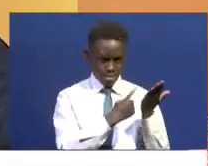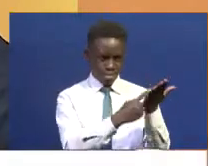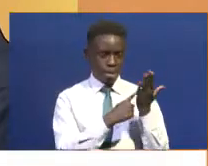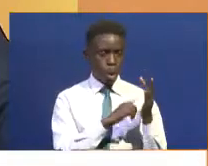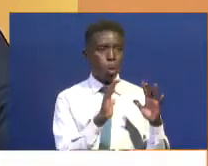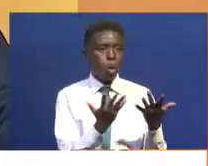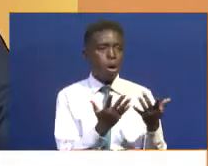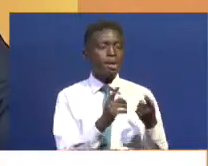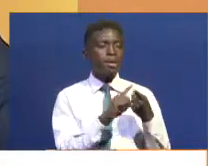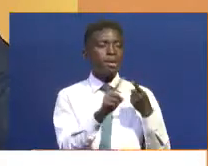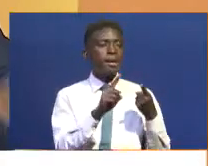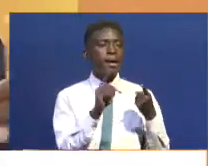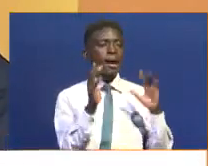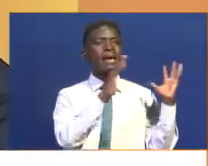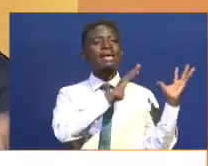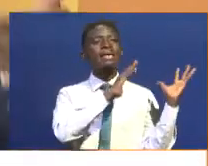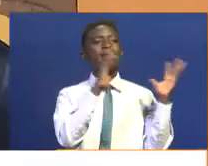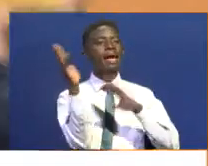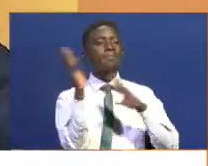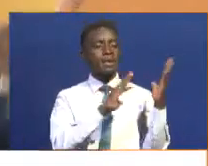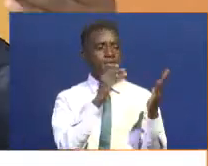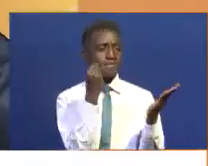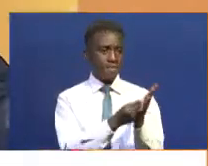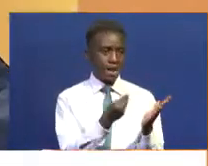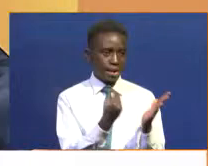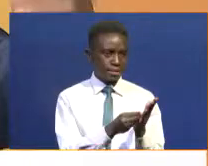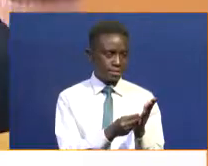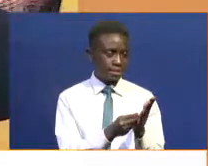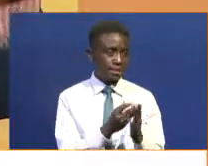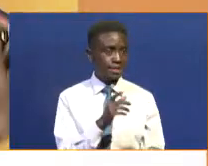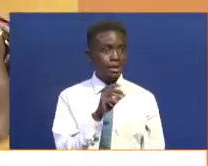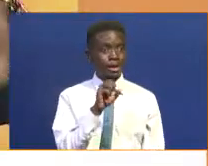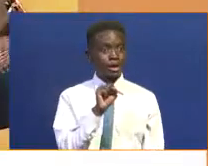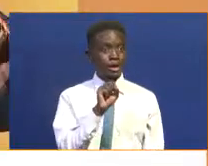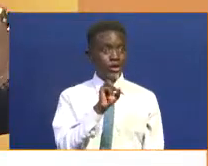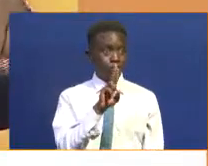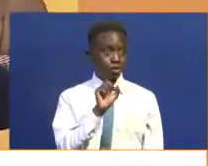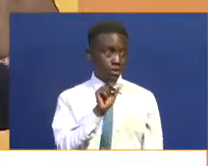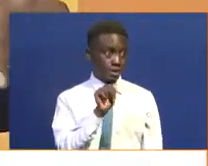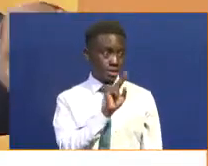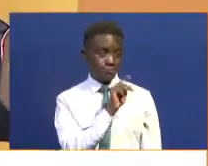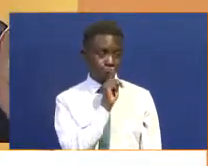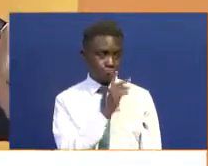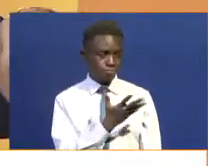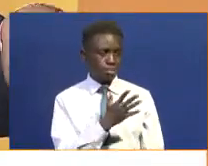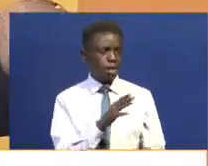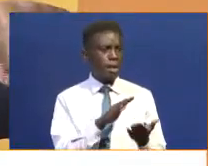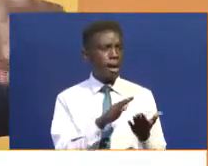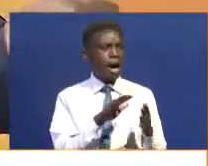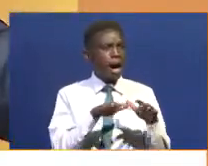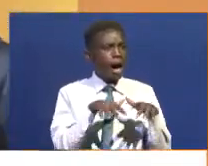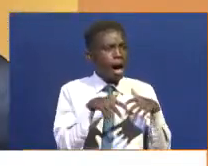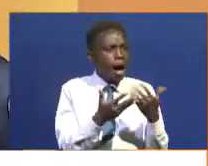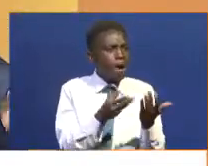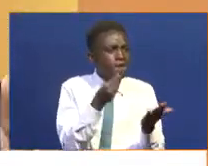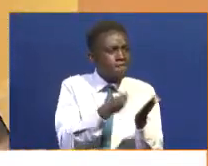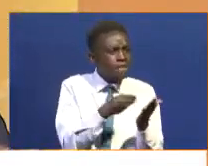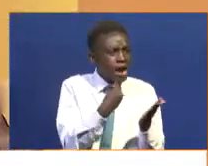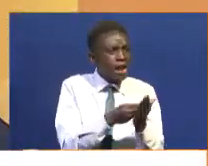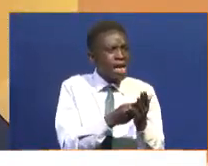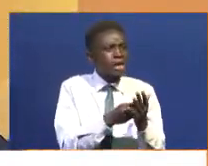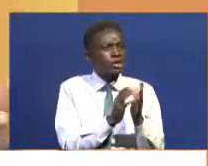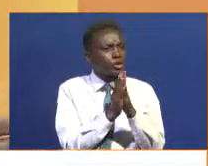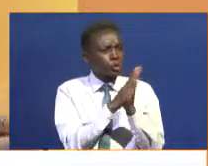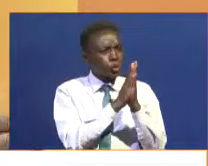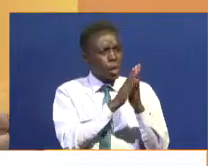as Susan is saying, how more finances can trickle down to the Global South,